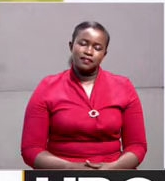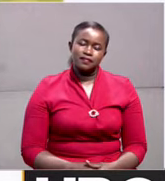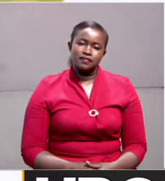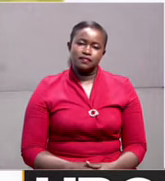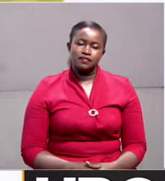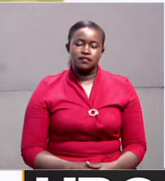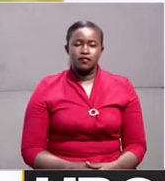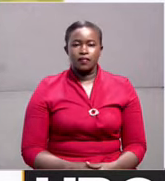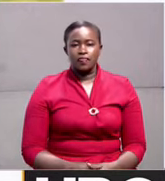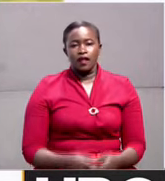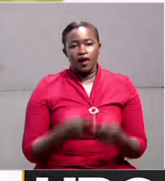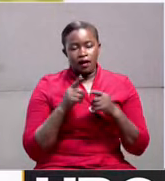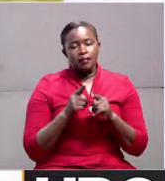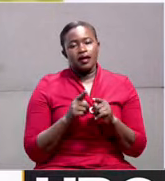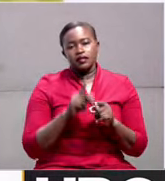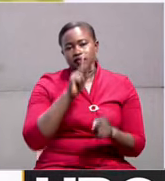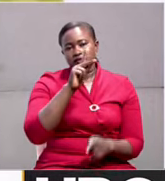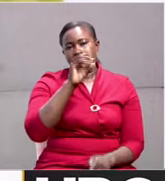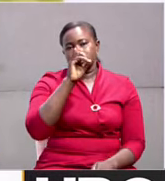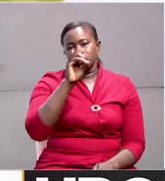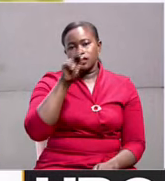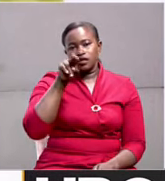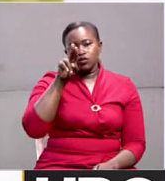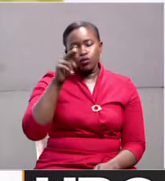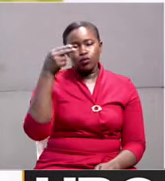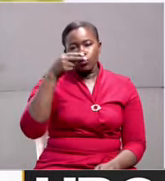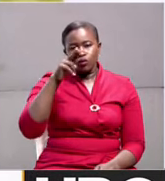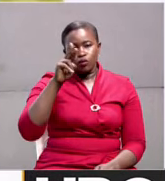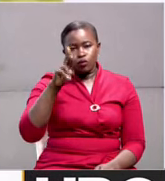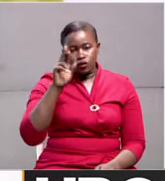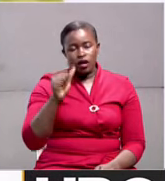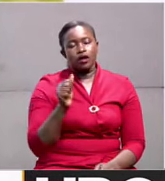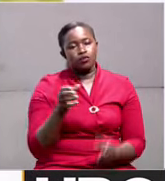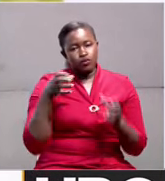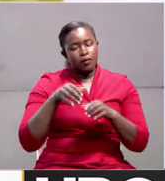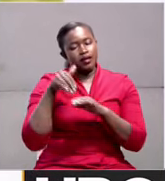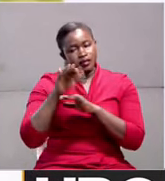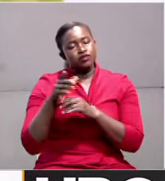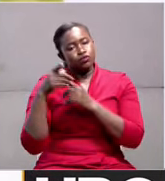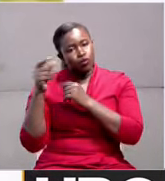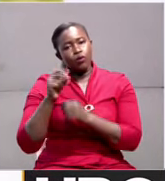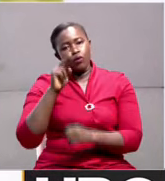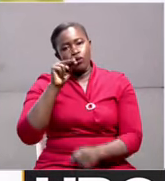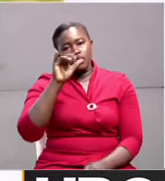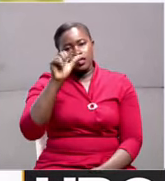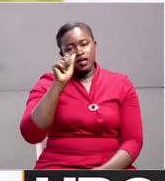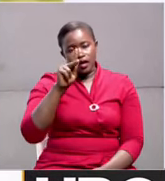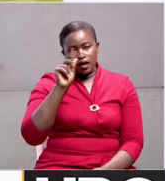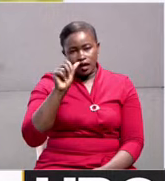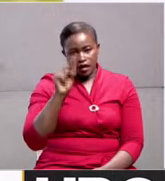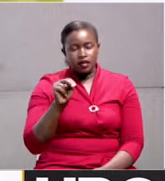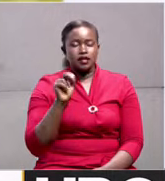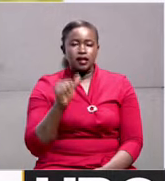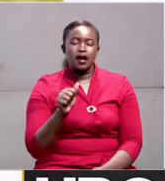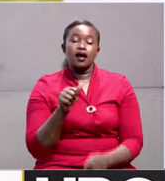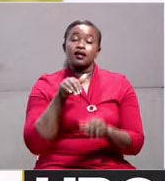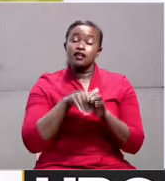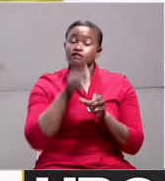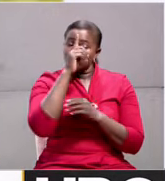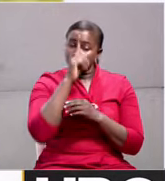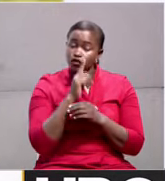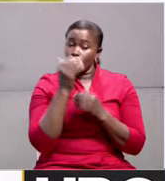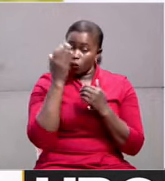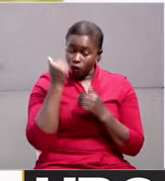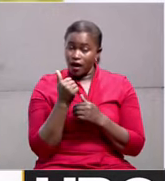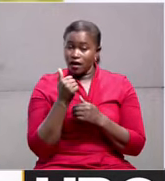But now the Chiruhura group, I sent them to Nyakana in Fort Portal, because Nyakana now